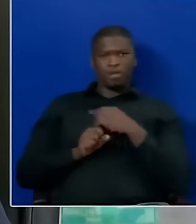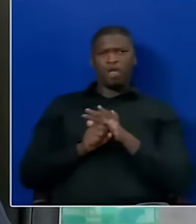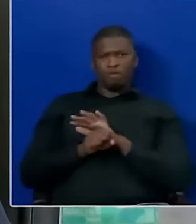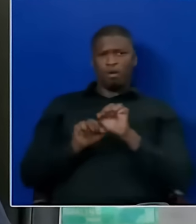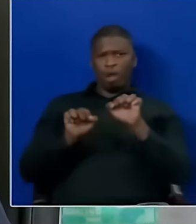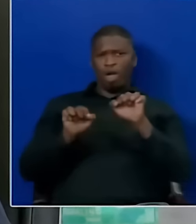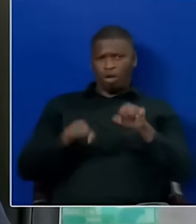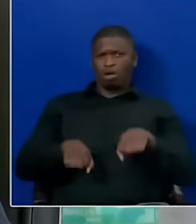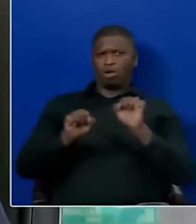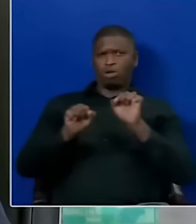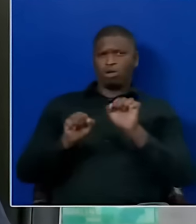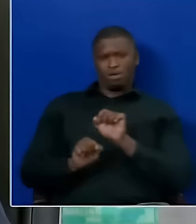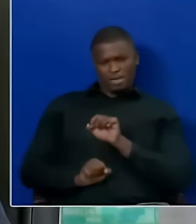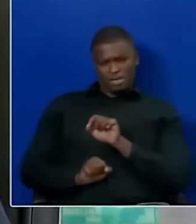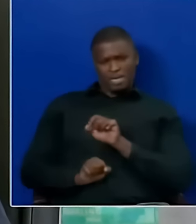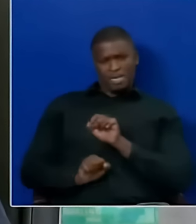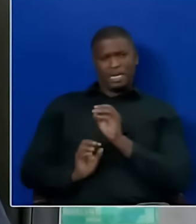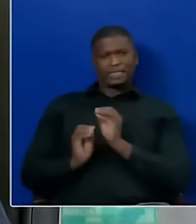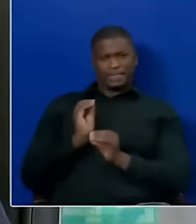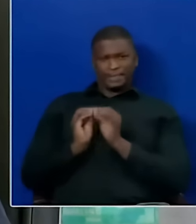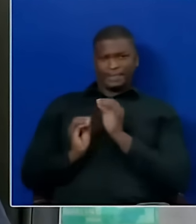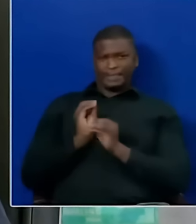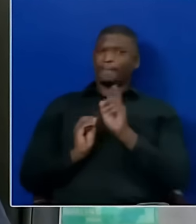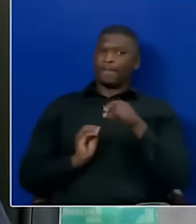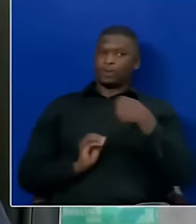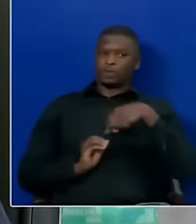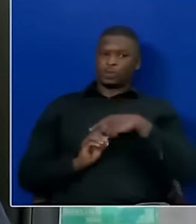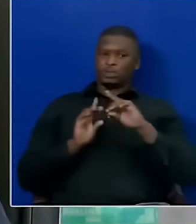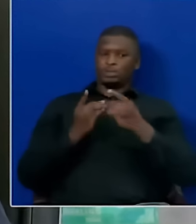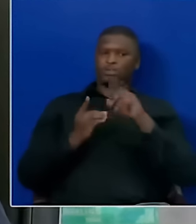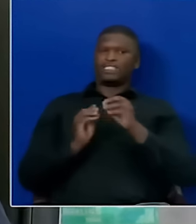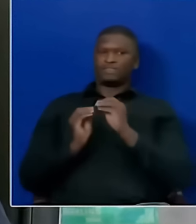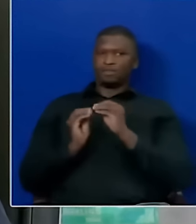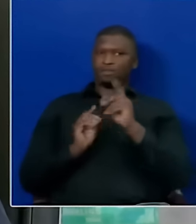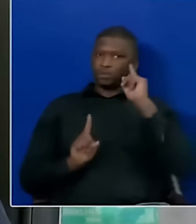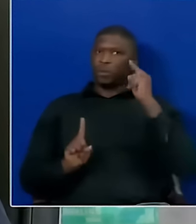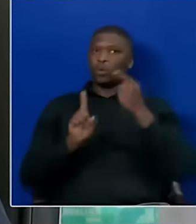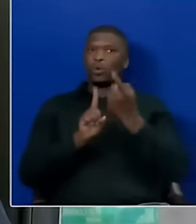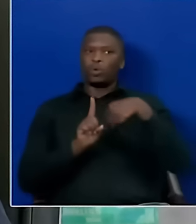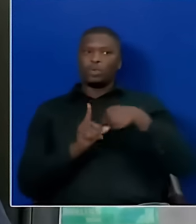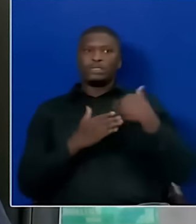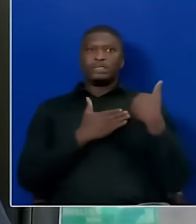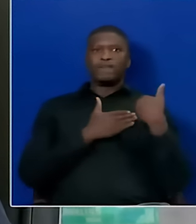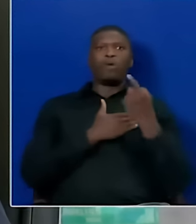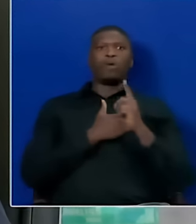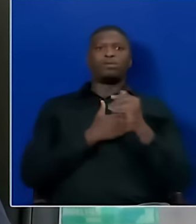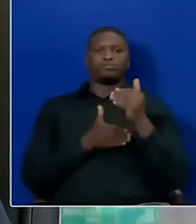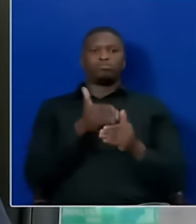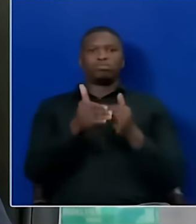the section has to look at in order to safeguard our processes. Because